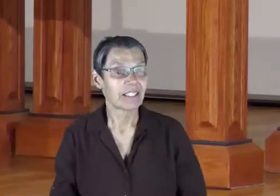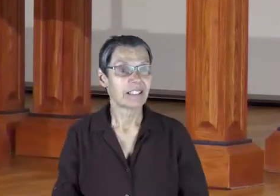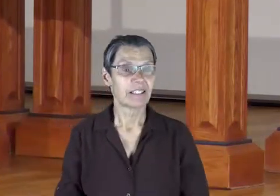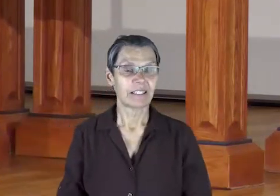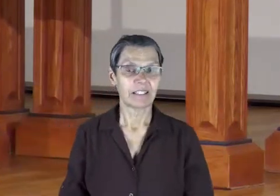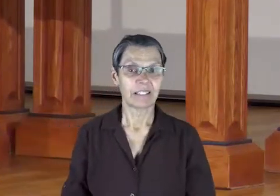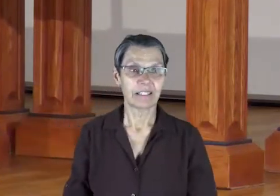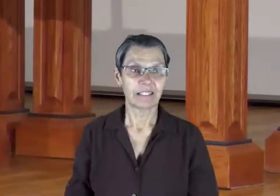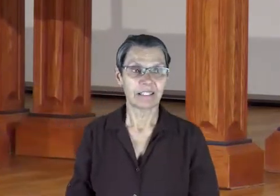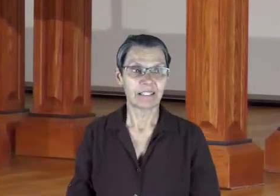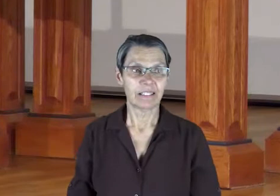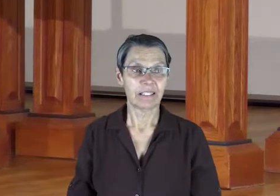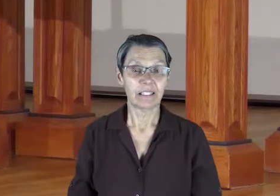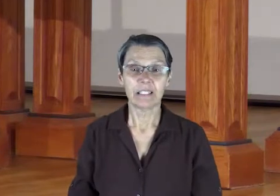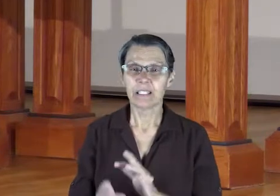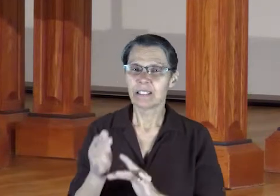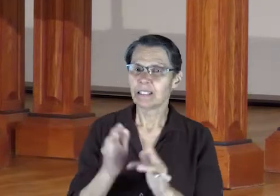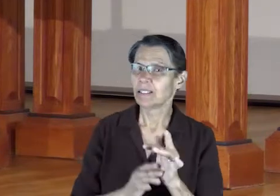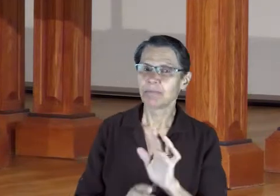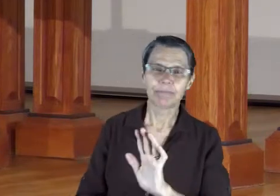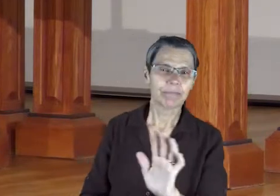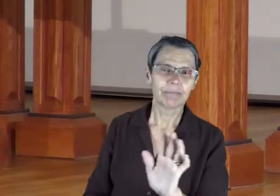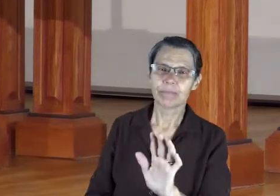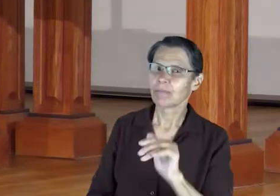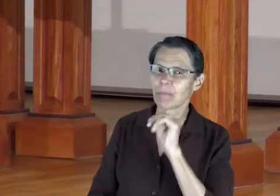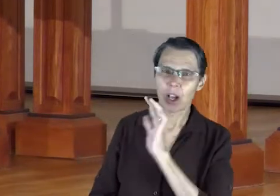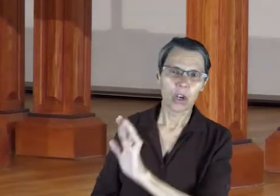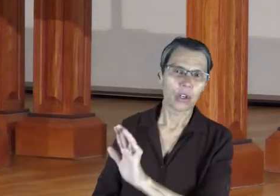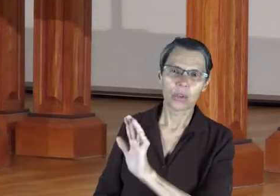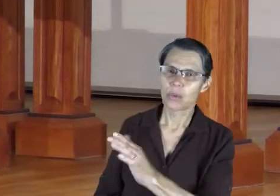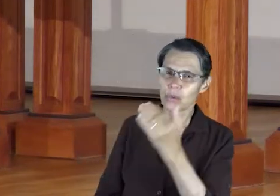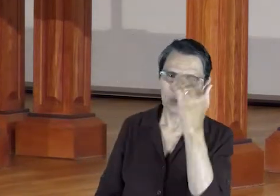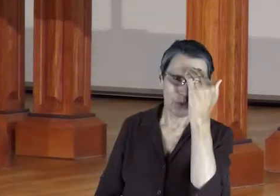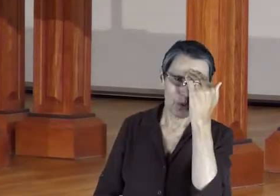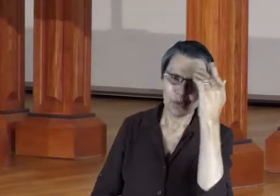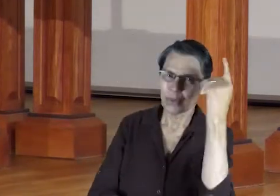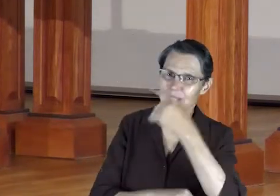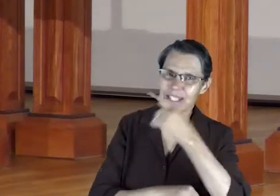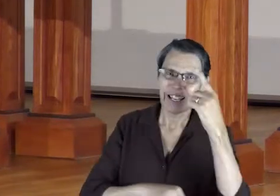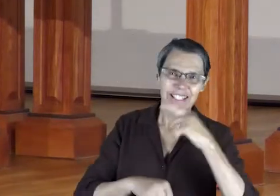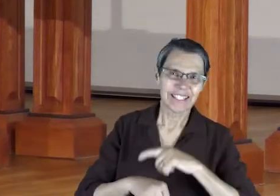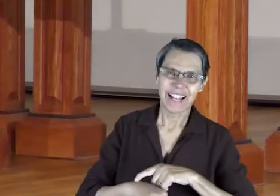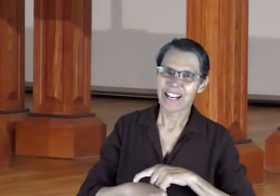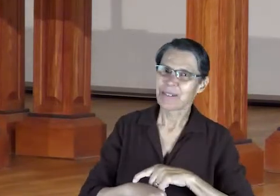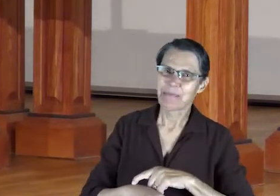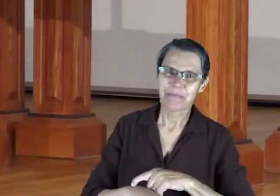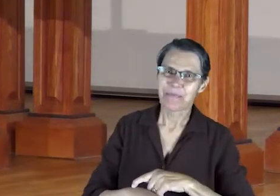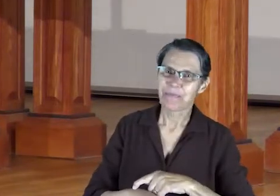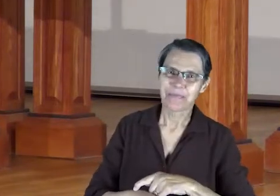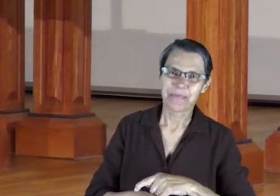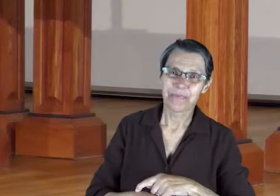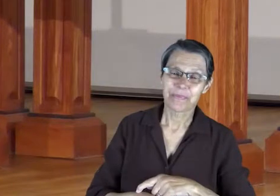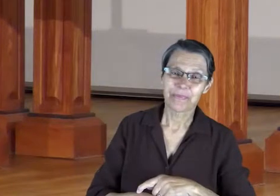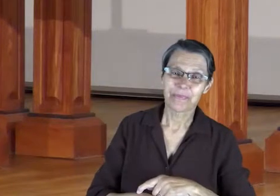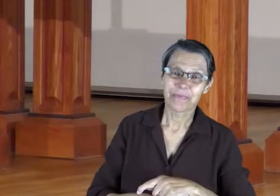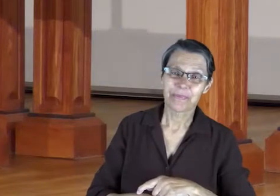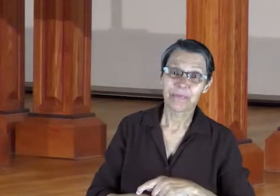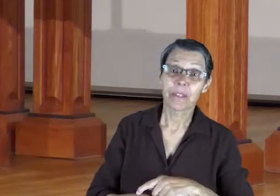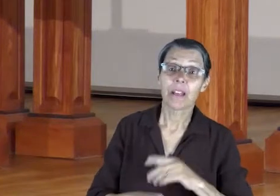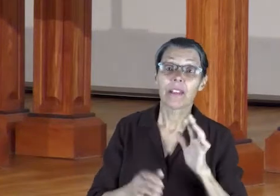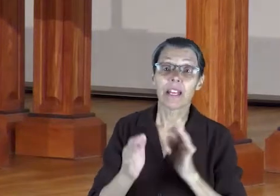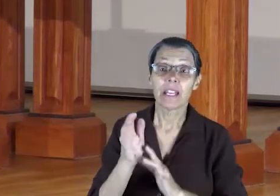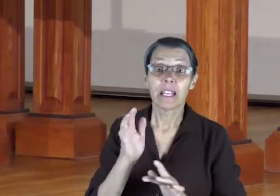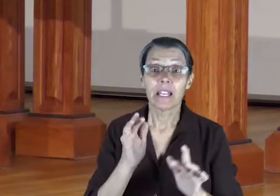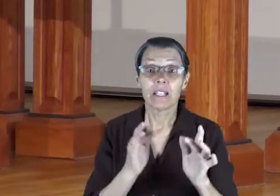put a Davidic kingdom in place? And he says, it's not yours to know the day or the time. And then it